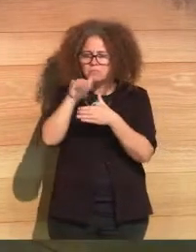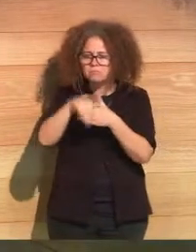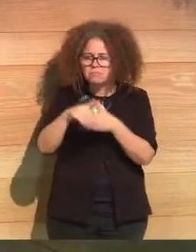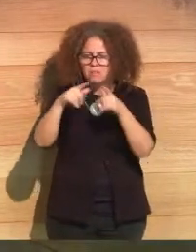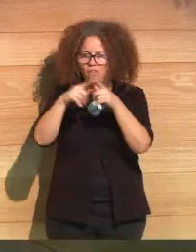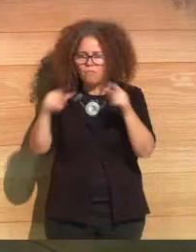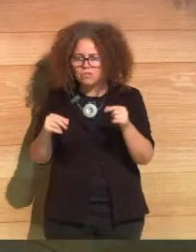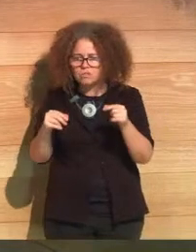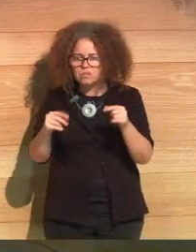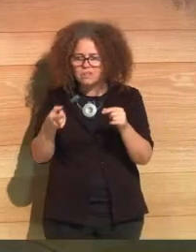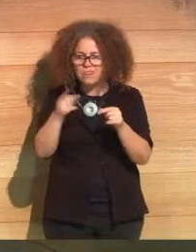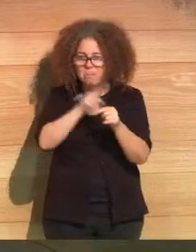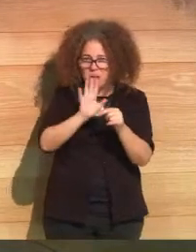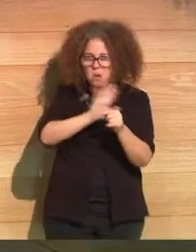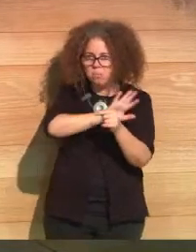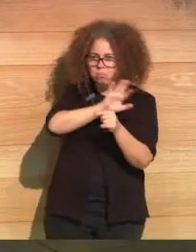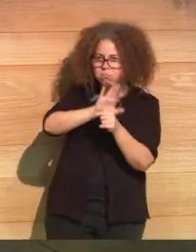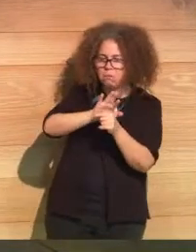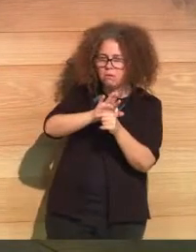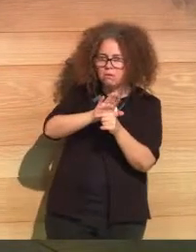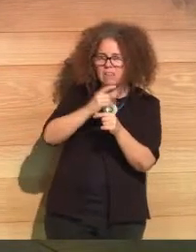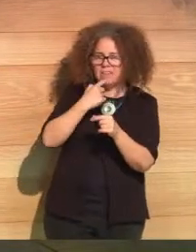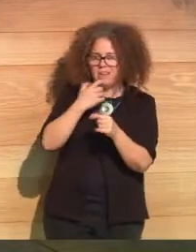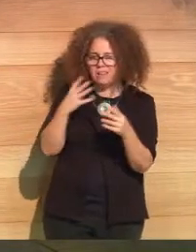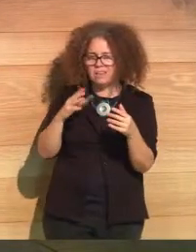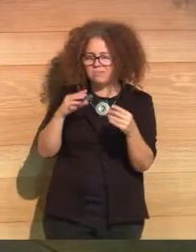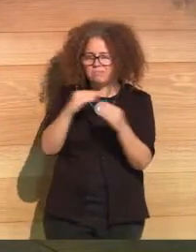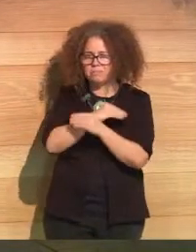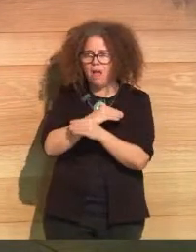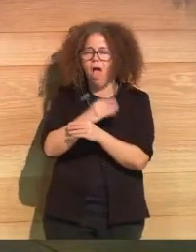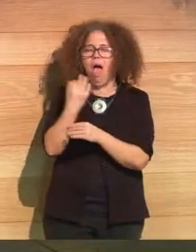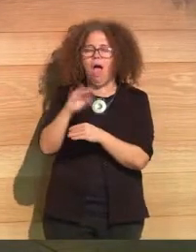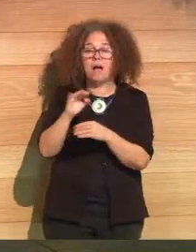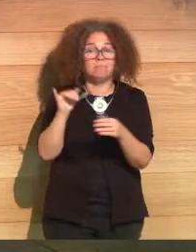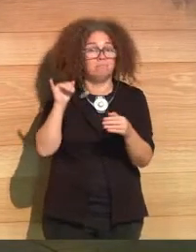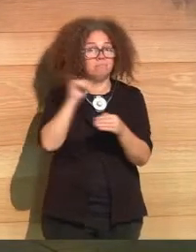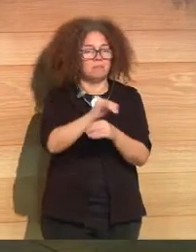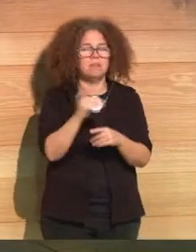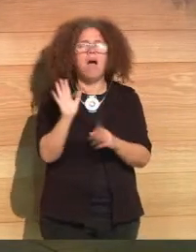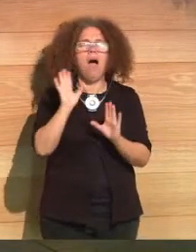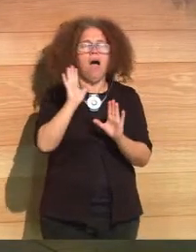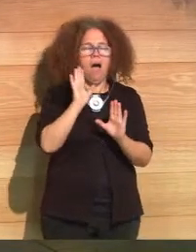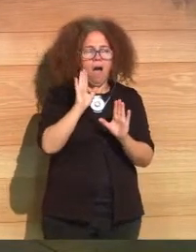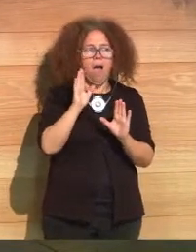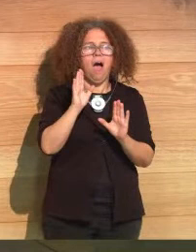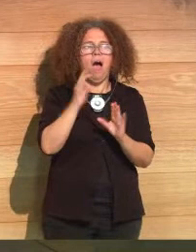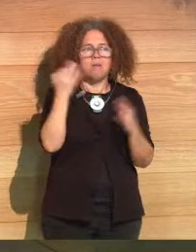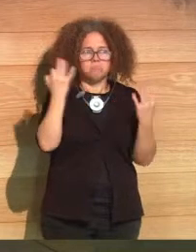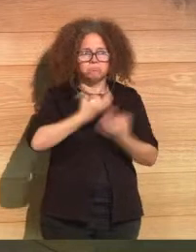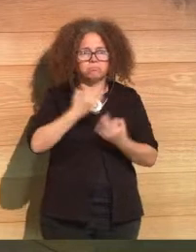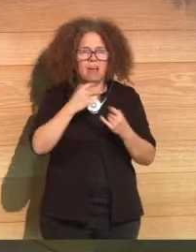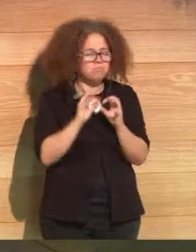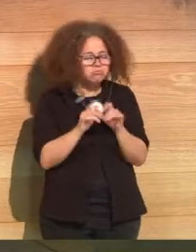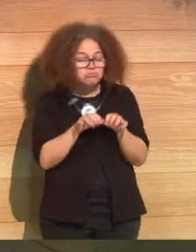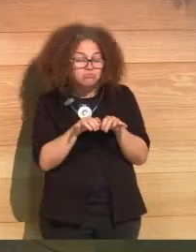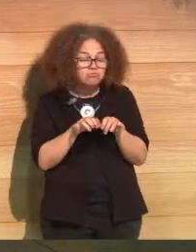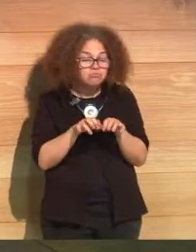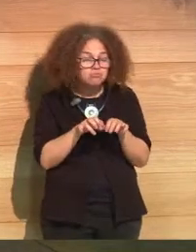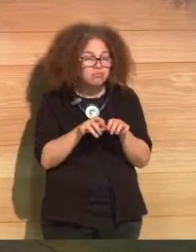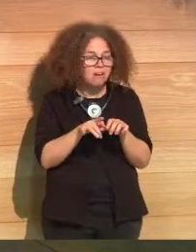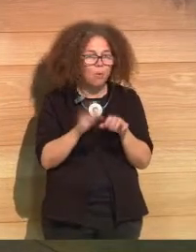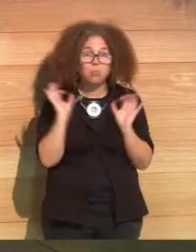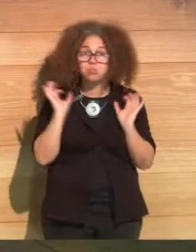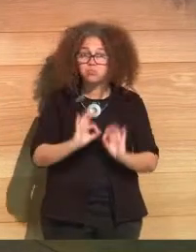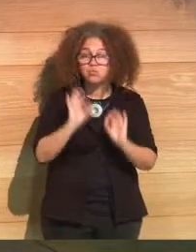on the plane, Joanie decided that he would make a new piece around the Mount Fuji. So I think in a way it was similar